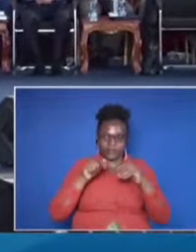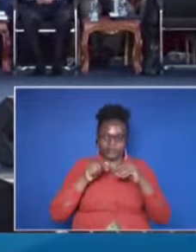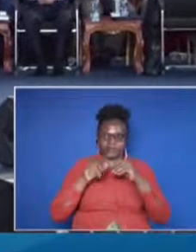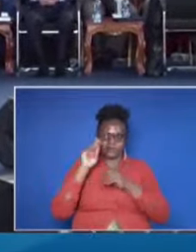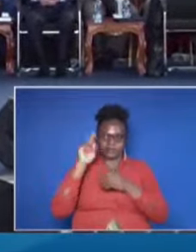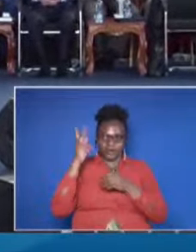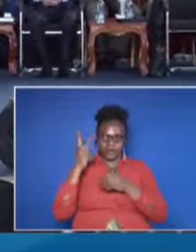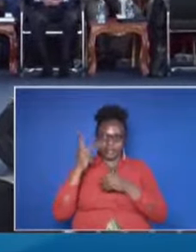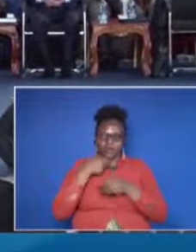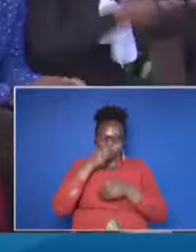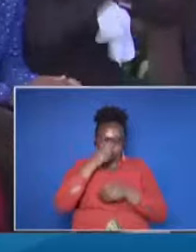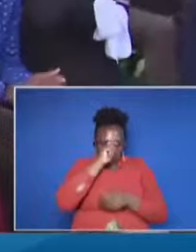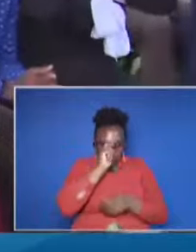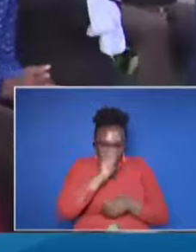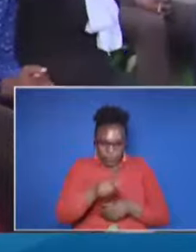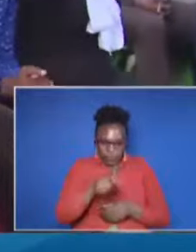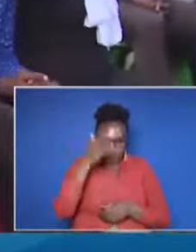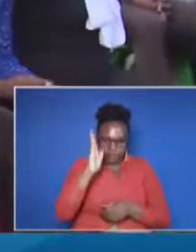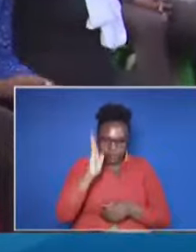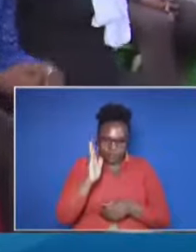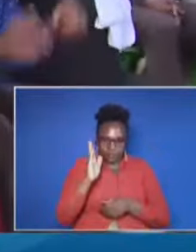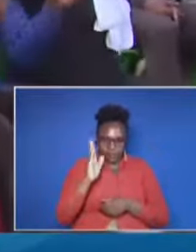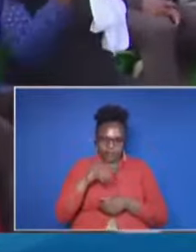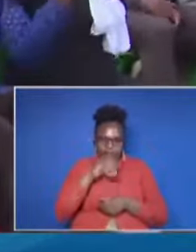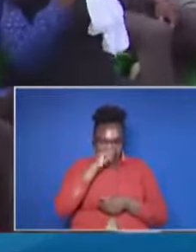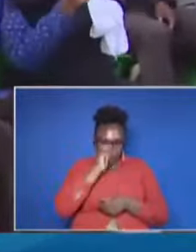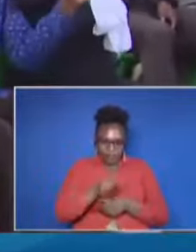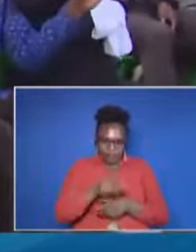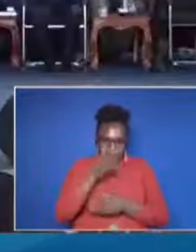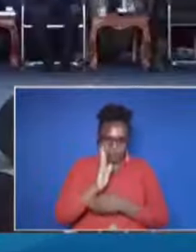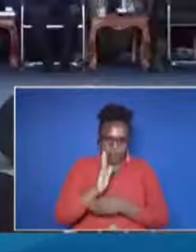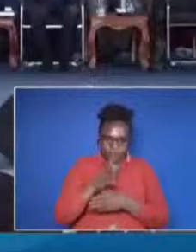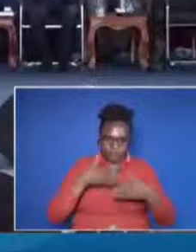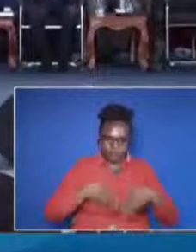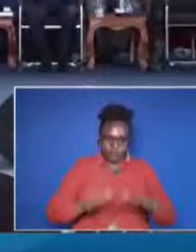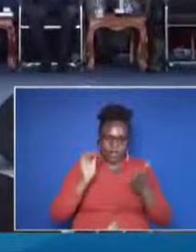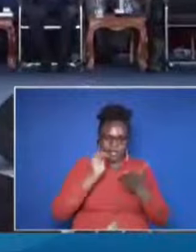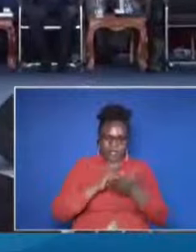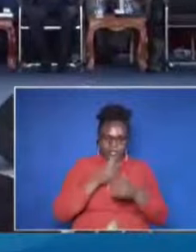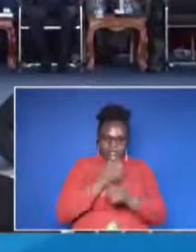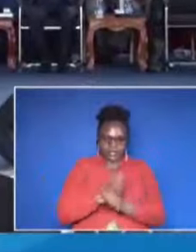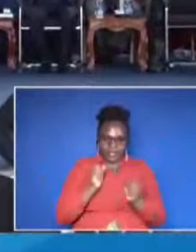Republic that fears God honors God and is Born